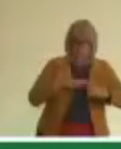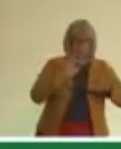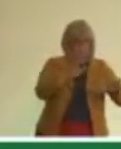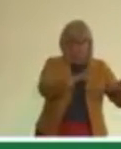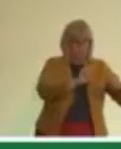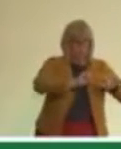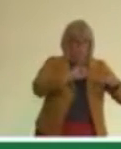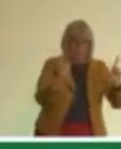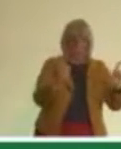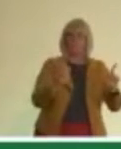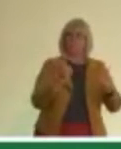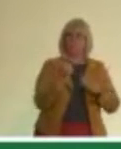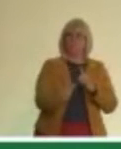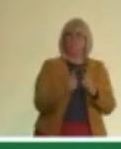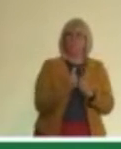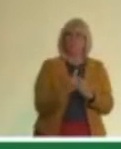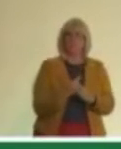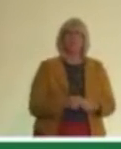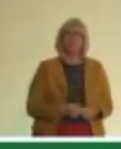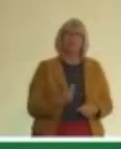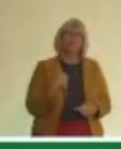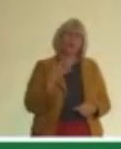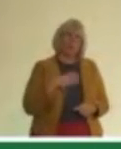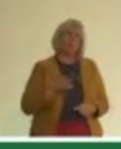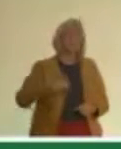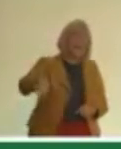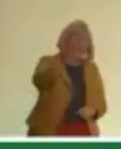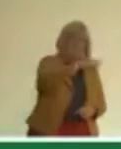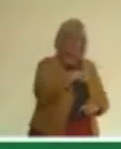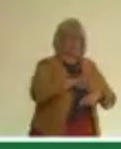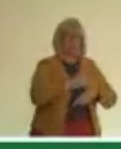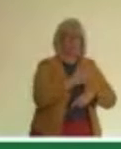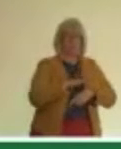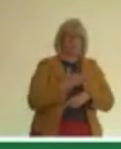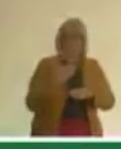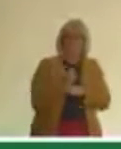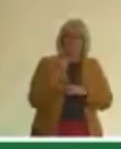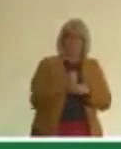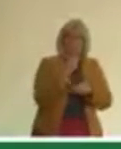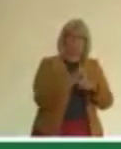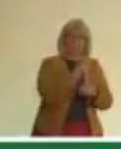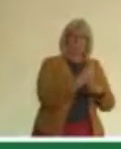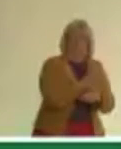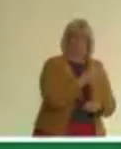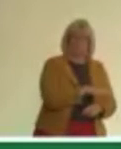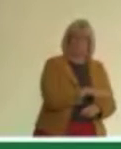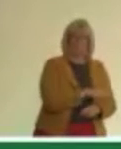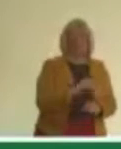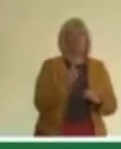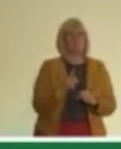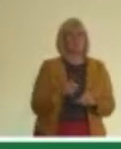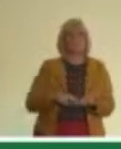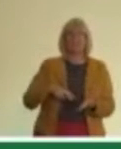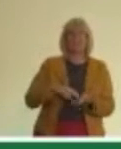on a ballot paper would win, but ultimately, standing up and being counted, choosing and making a difference is huge. So to every